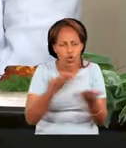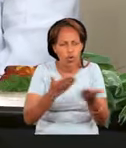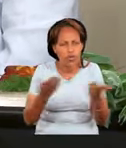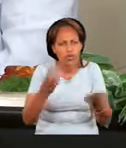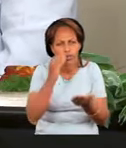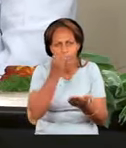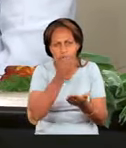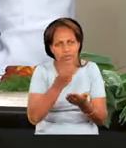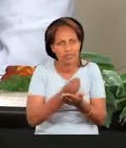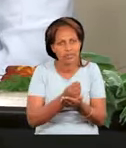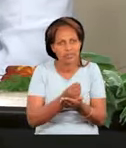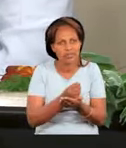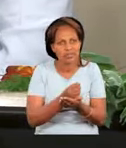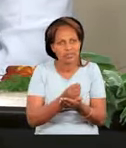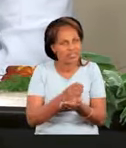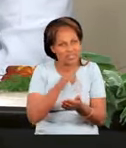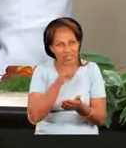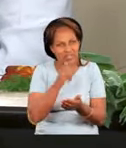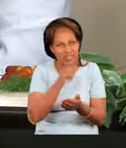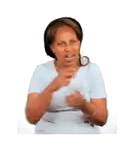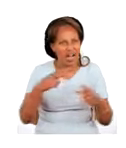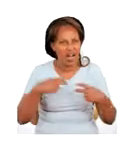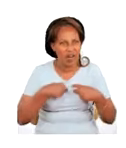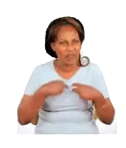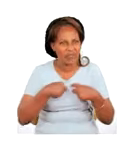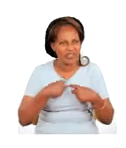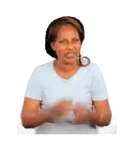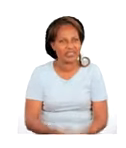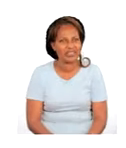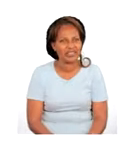flowers? They do not have flowers.